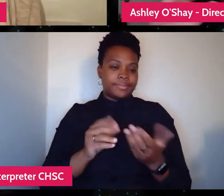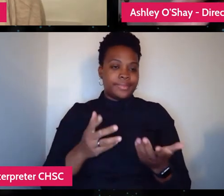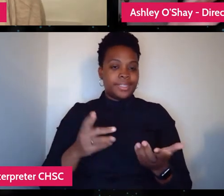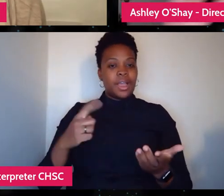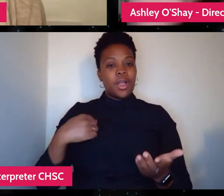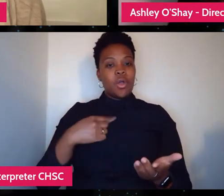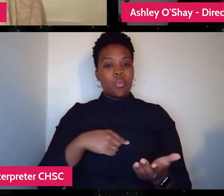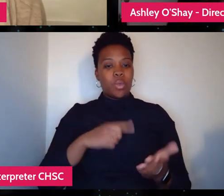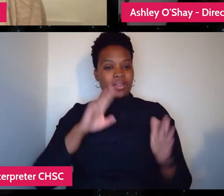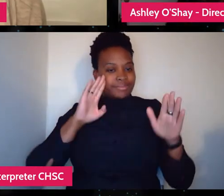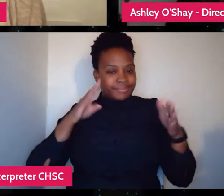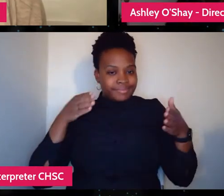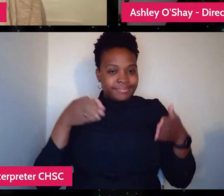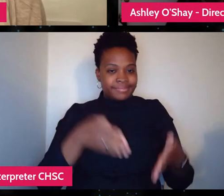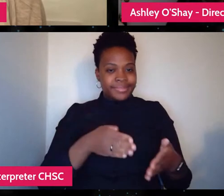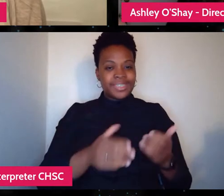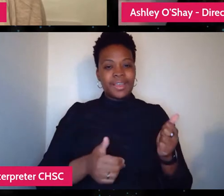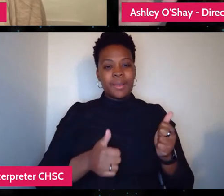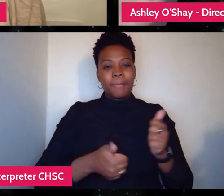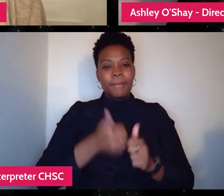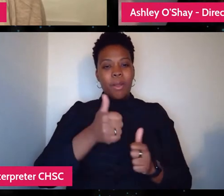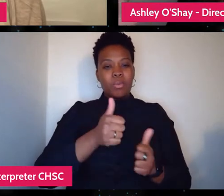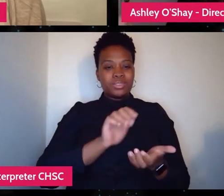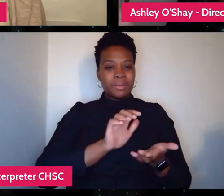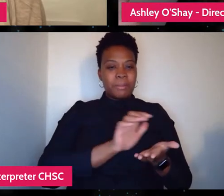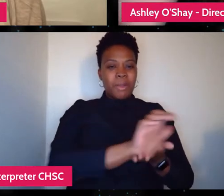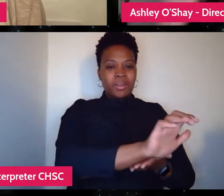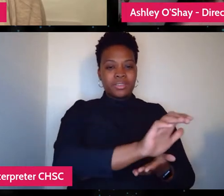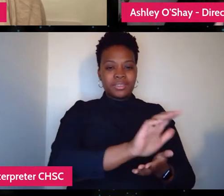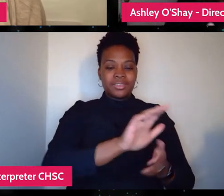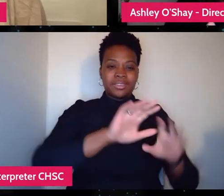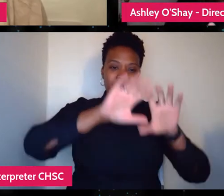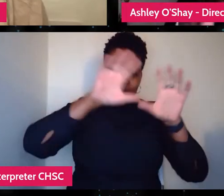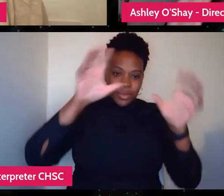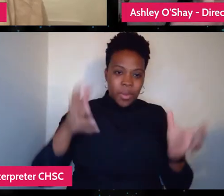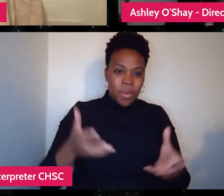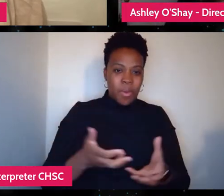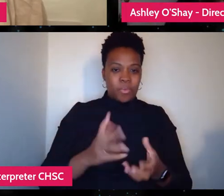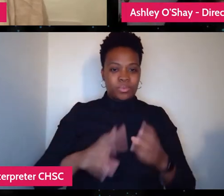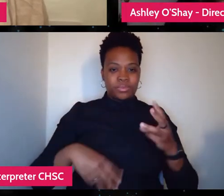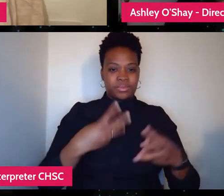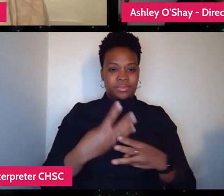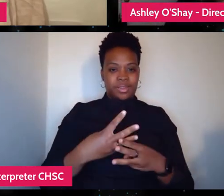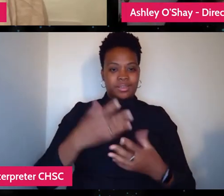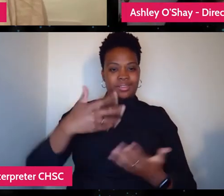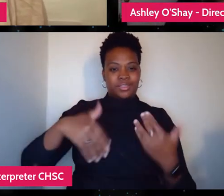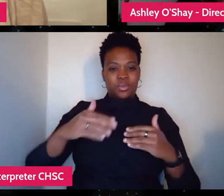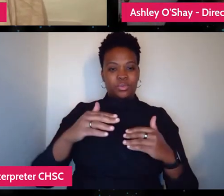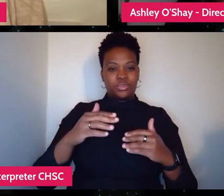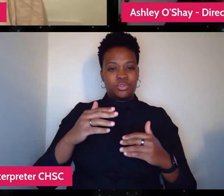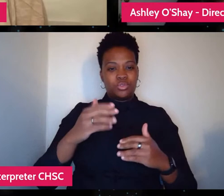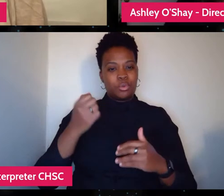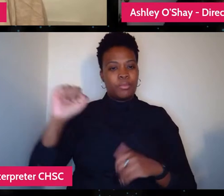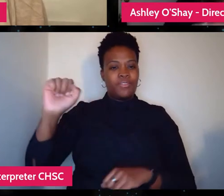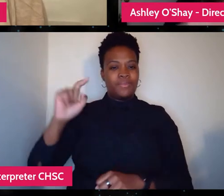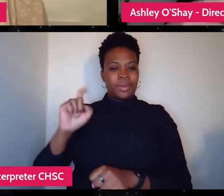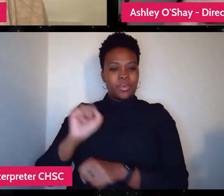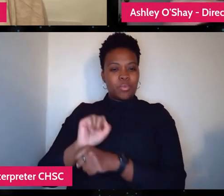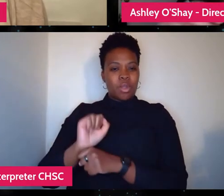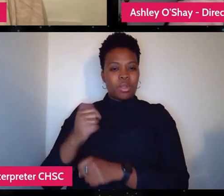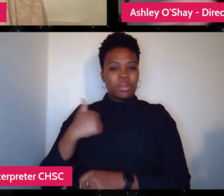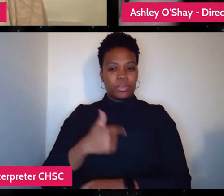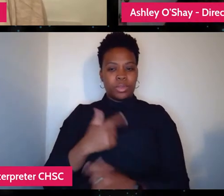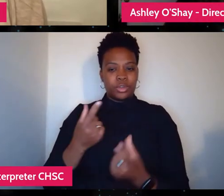center the most marginalized of our whole society in the social movement work that we're doing,